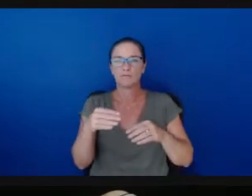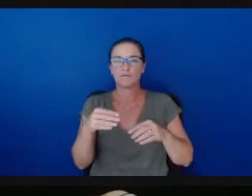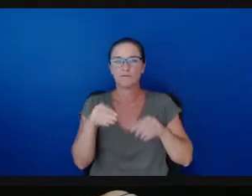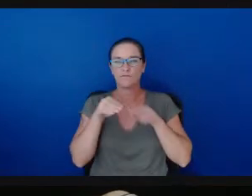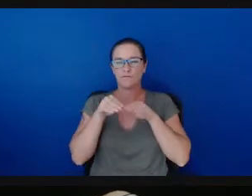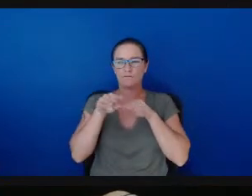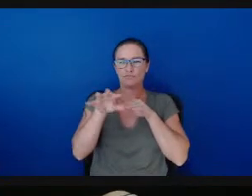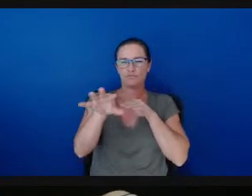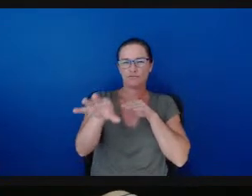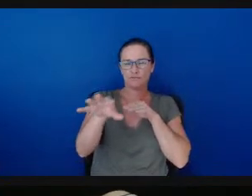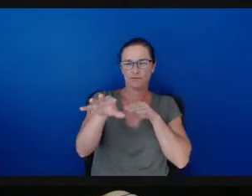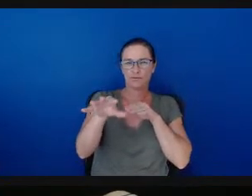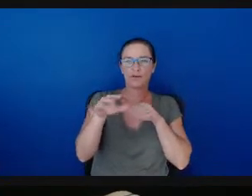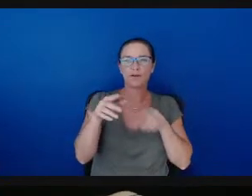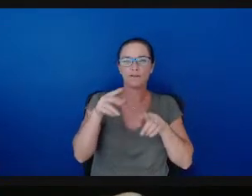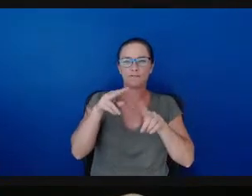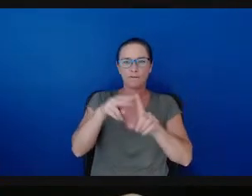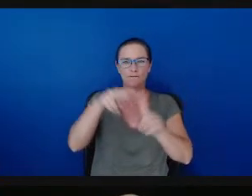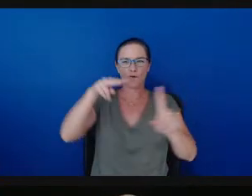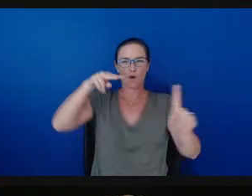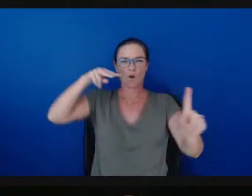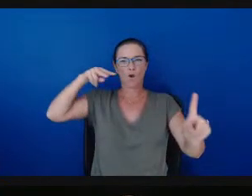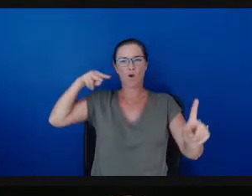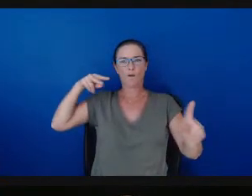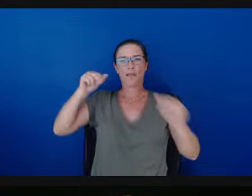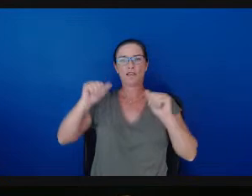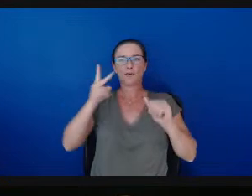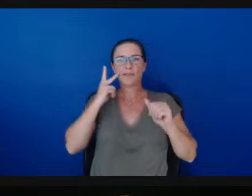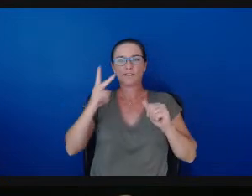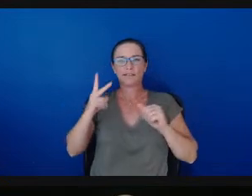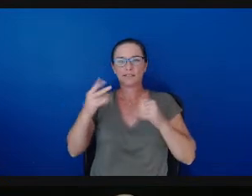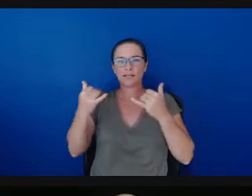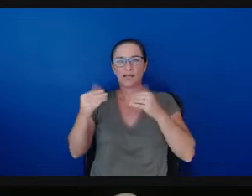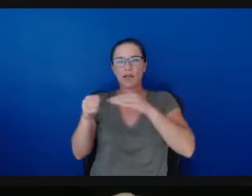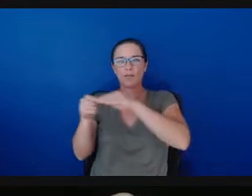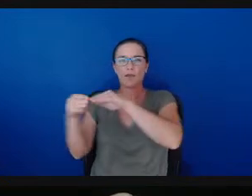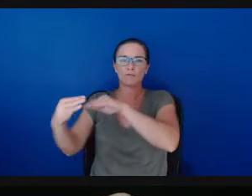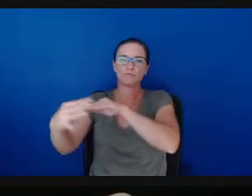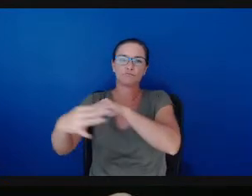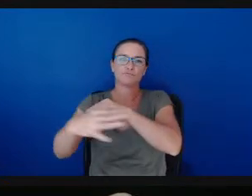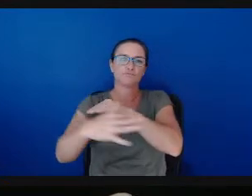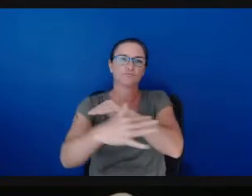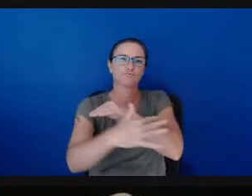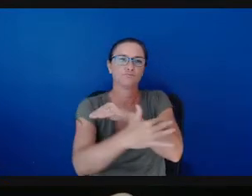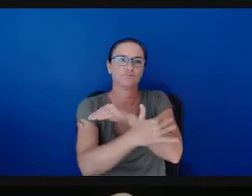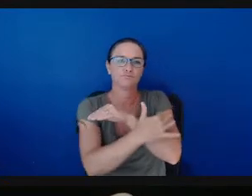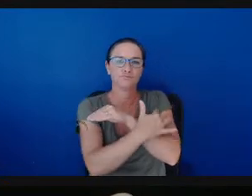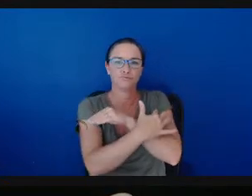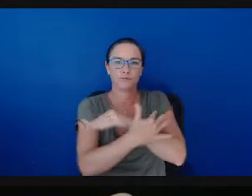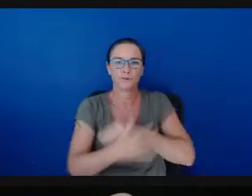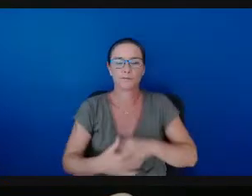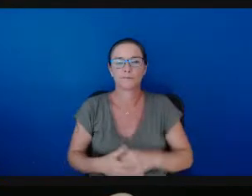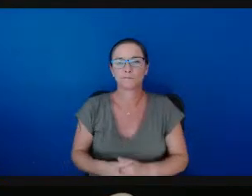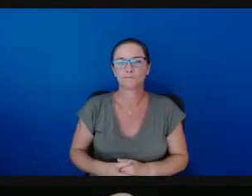fountain, the edge of the flow as it's sweeping around. I'll kind of highlight it for you guys. It goes as far as to